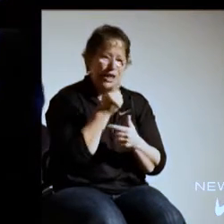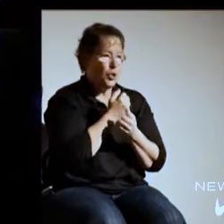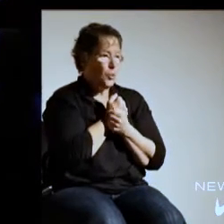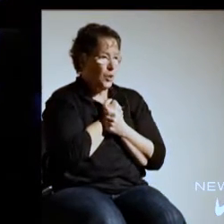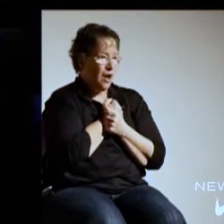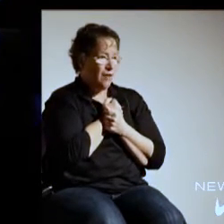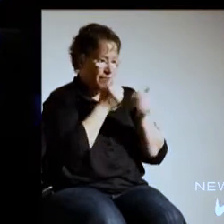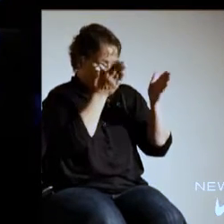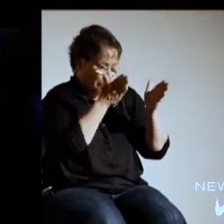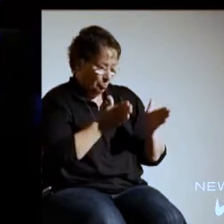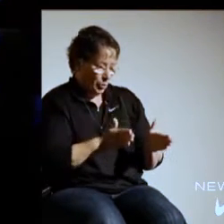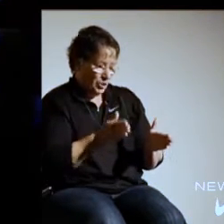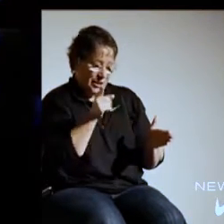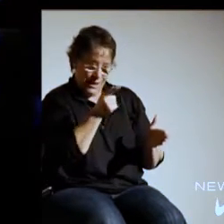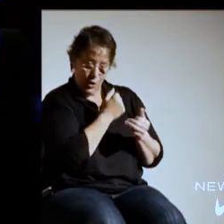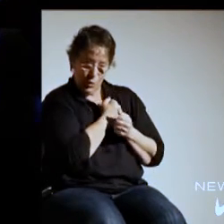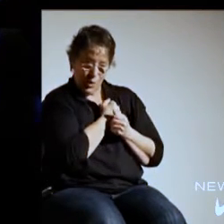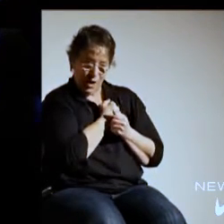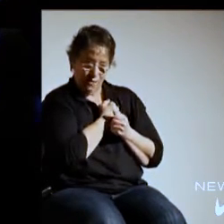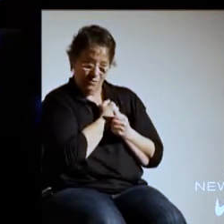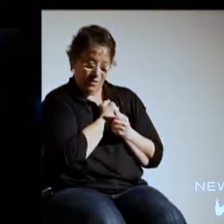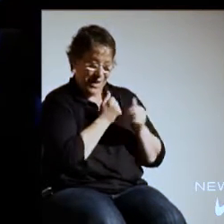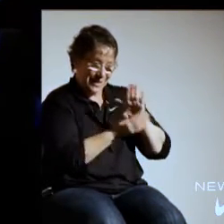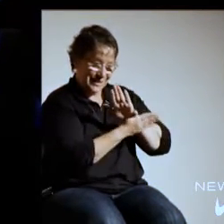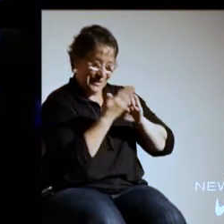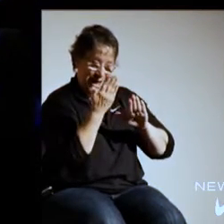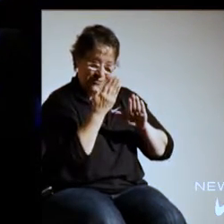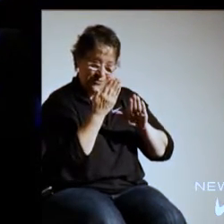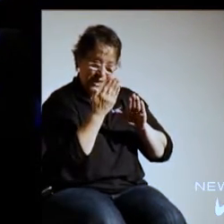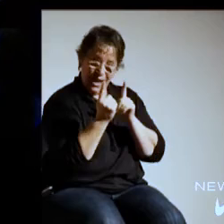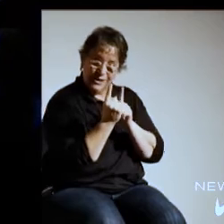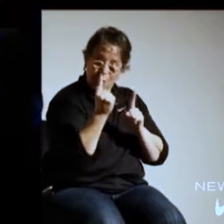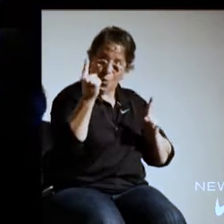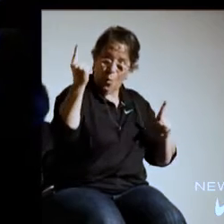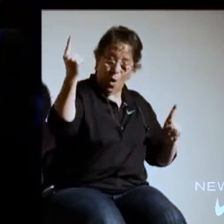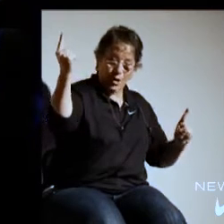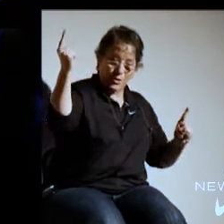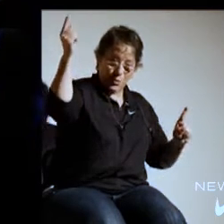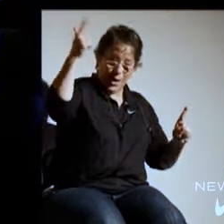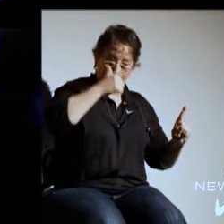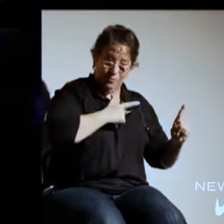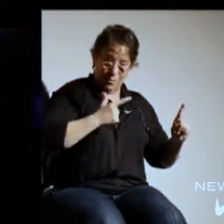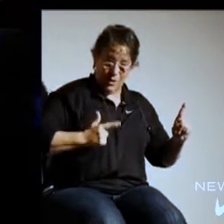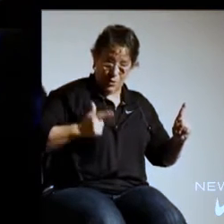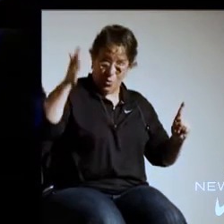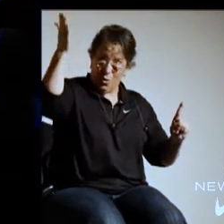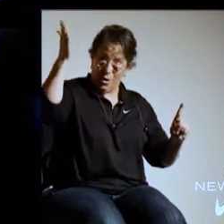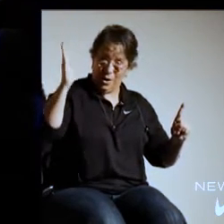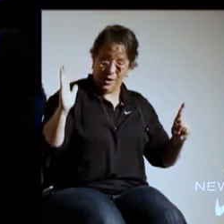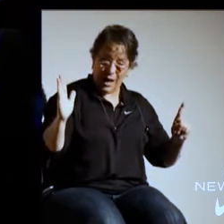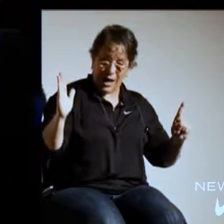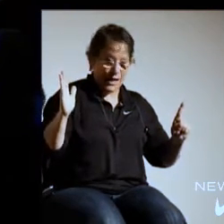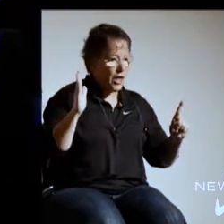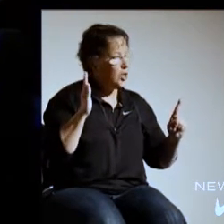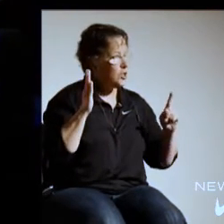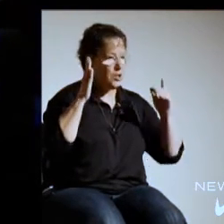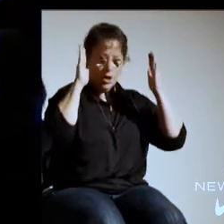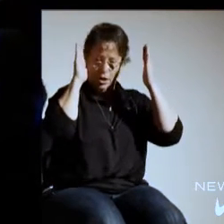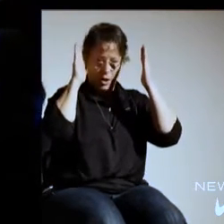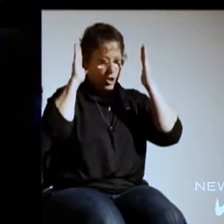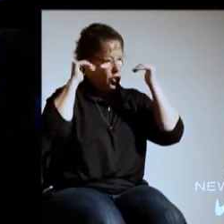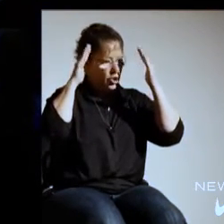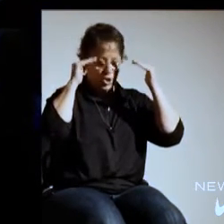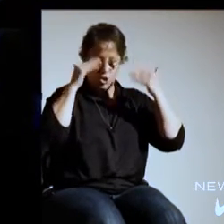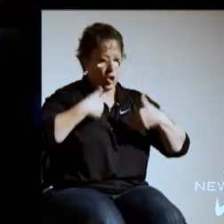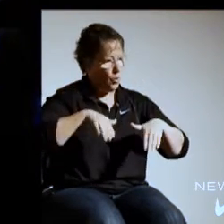has walked away from the Lord, do not give up hope. You may be worn